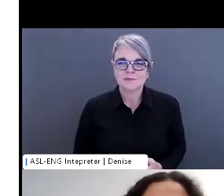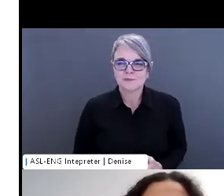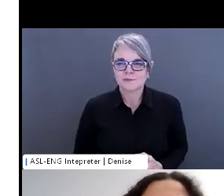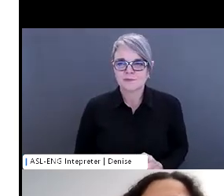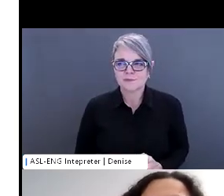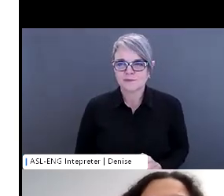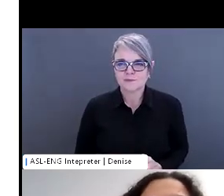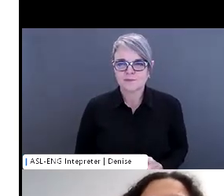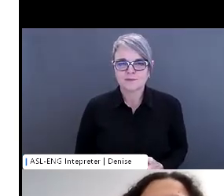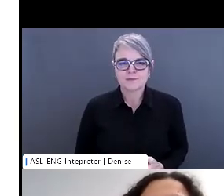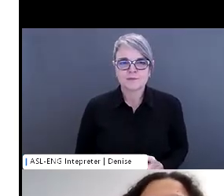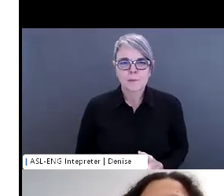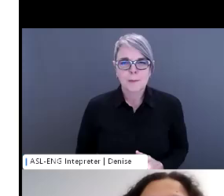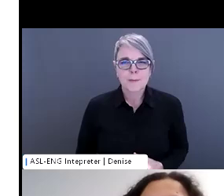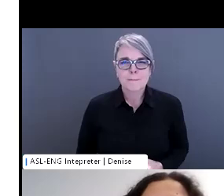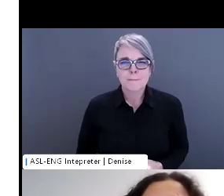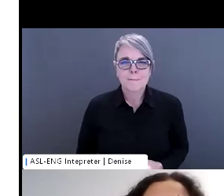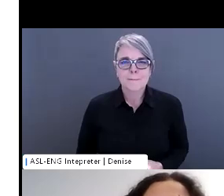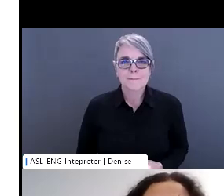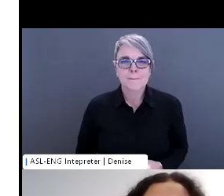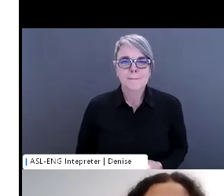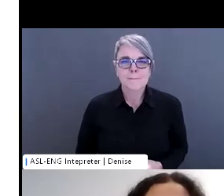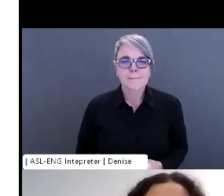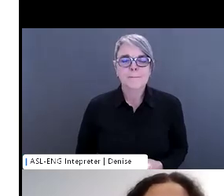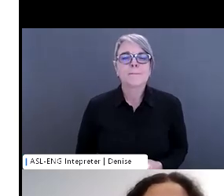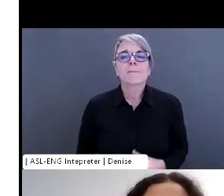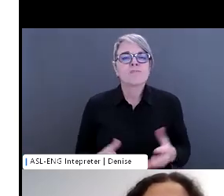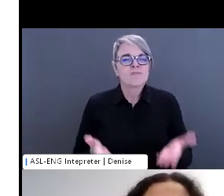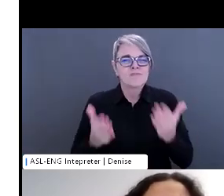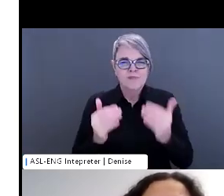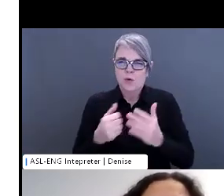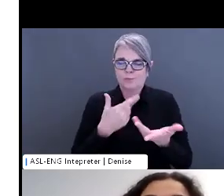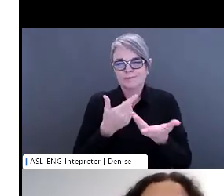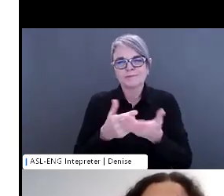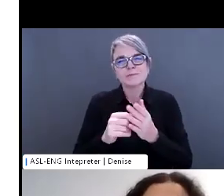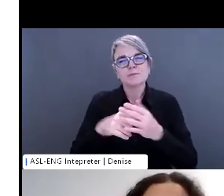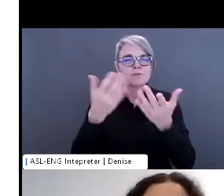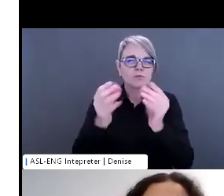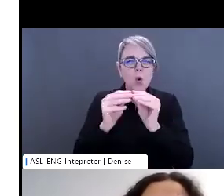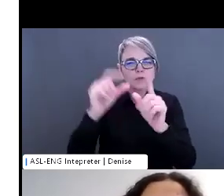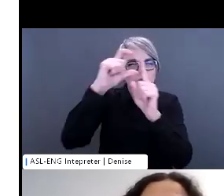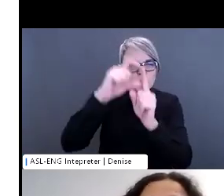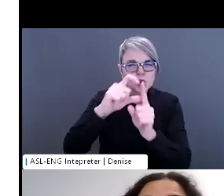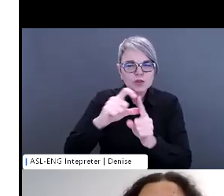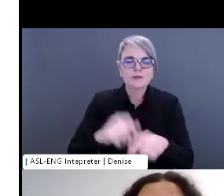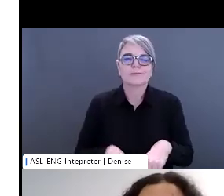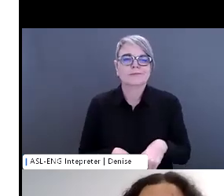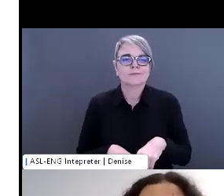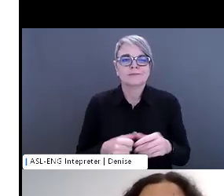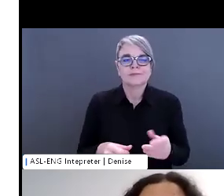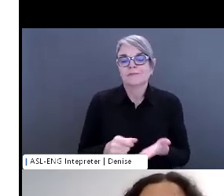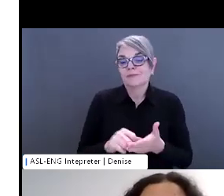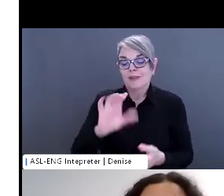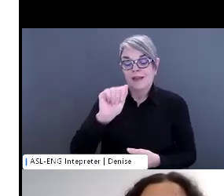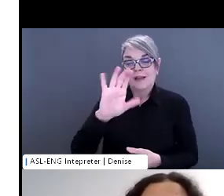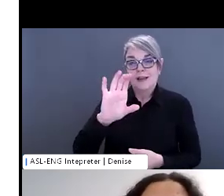Okay. So some more money words that we have. A cash store, sometimes called